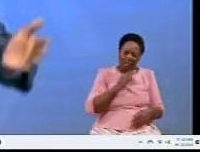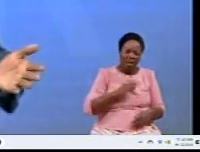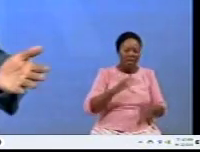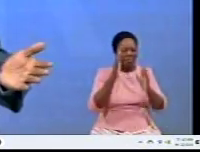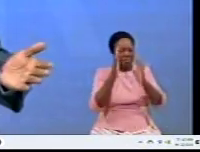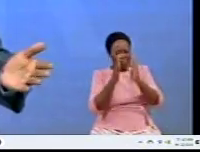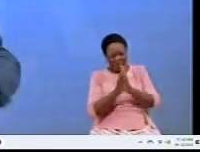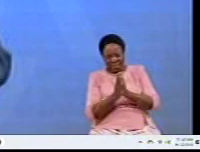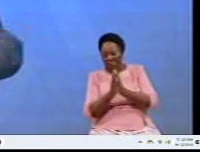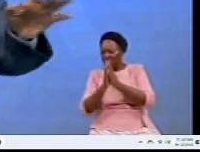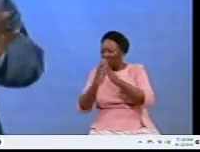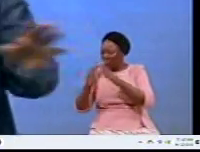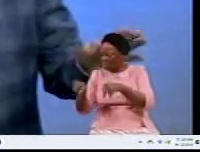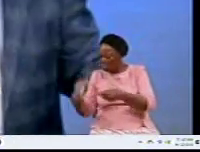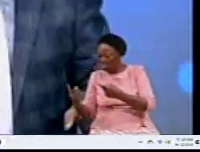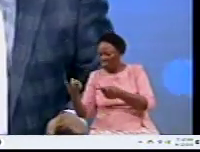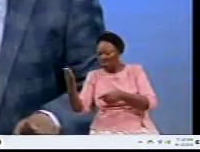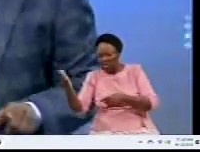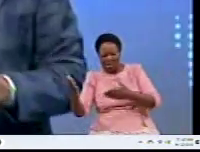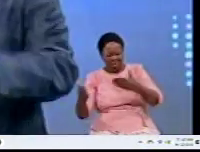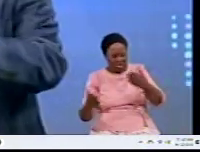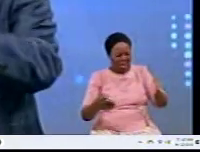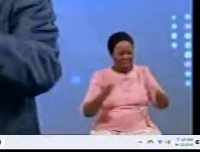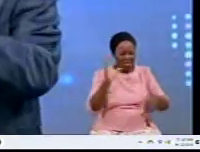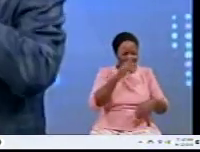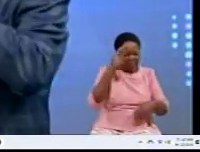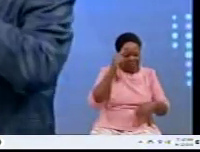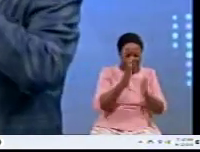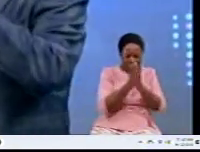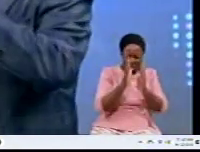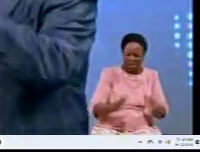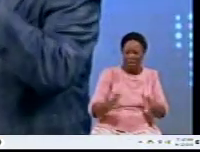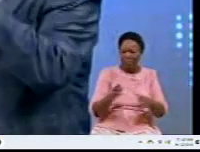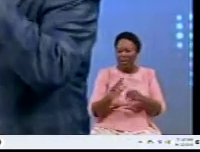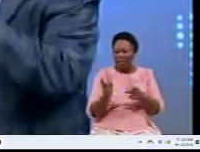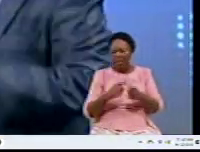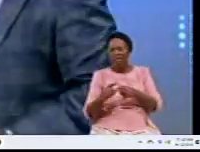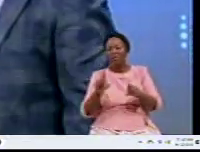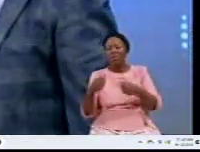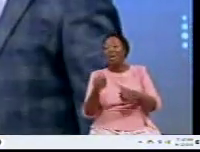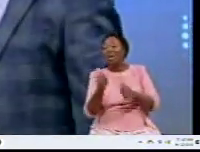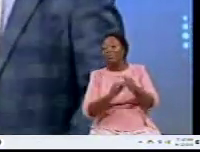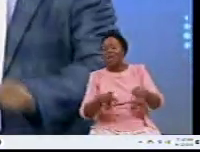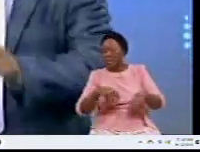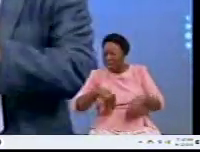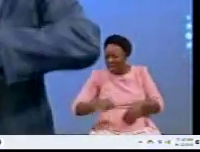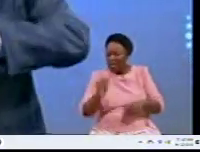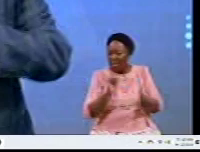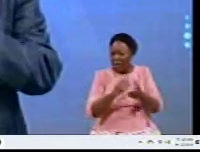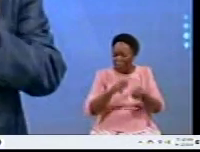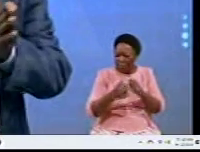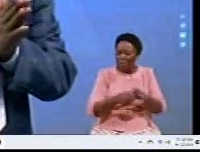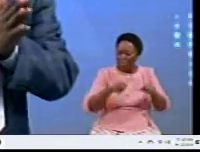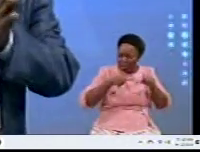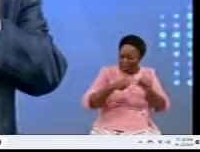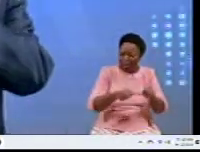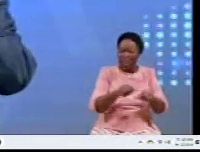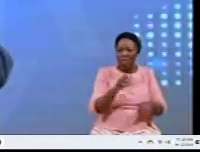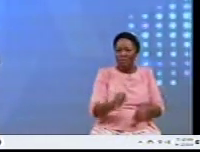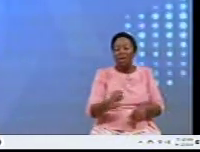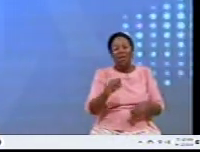for me, prophets. He has gone everywhere, and yet that affliction continues.